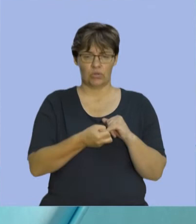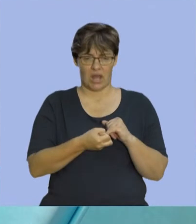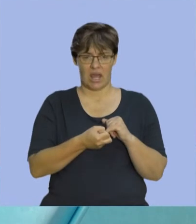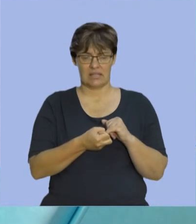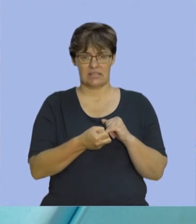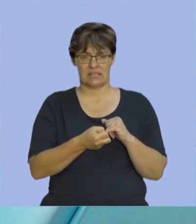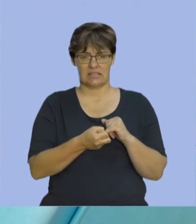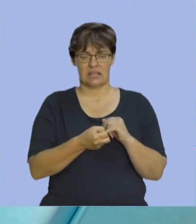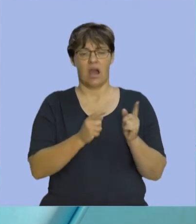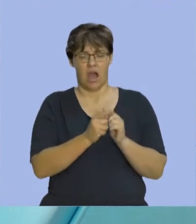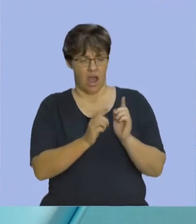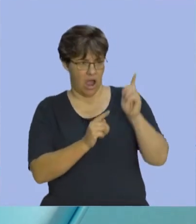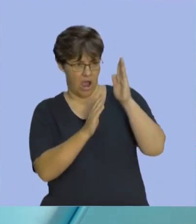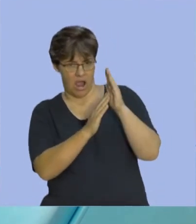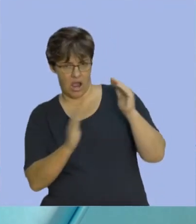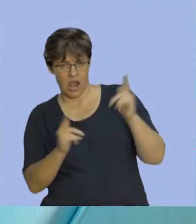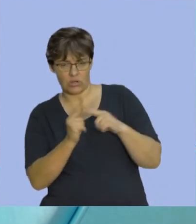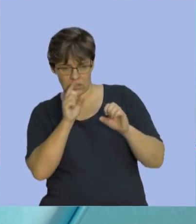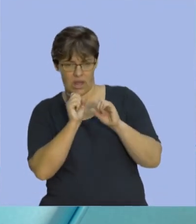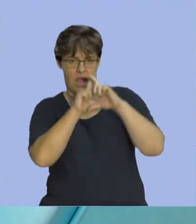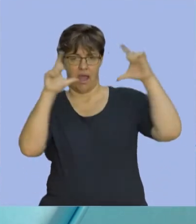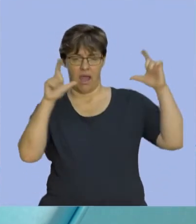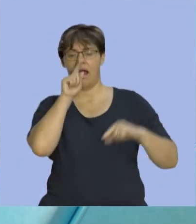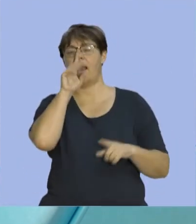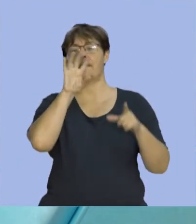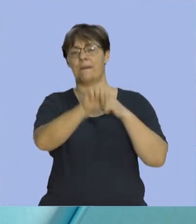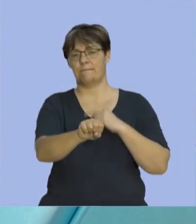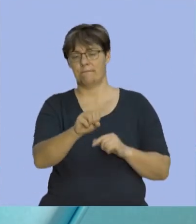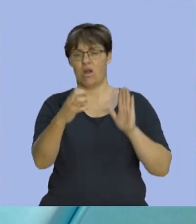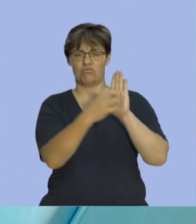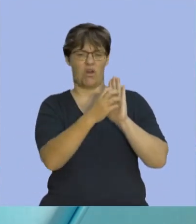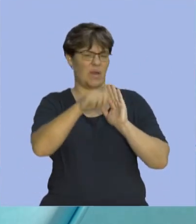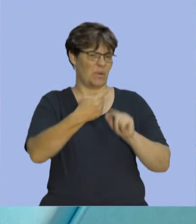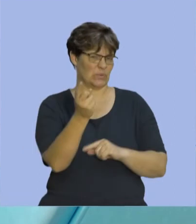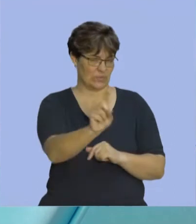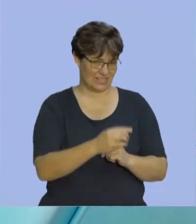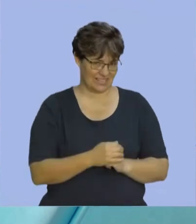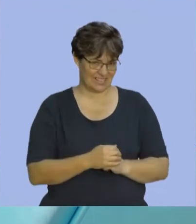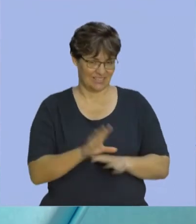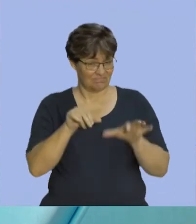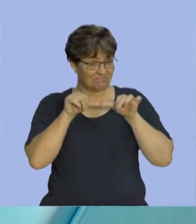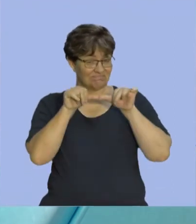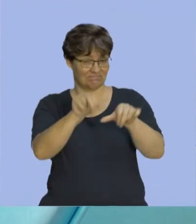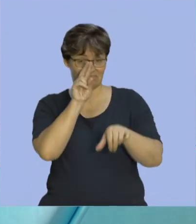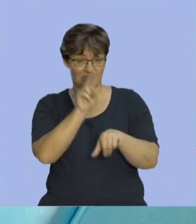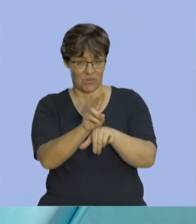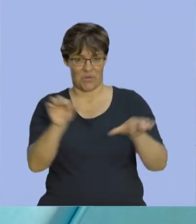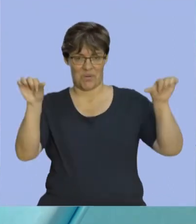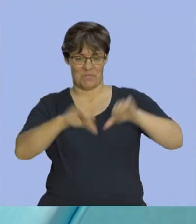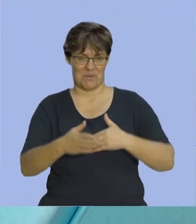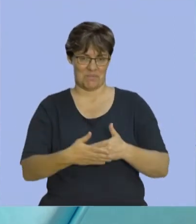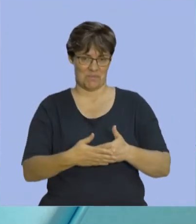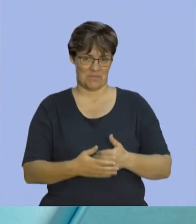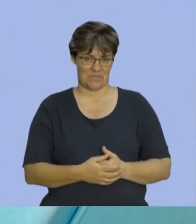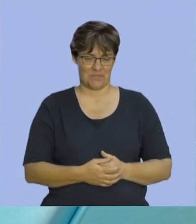and also try to change the parameters for you to be able to see the bigger picture of what the graphs are about. Just